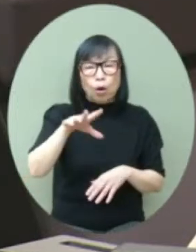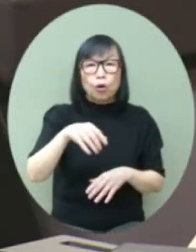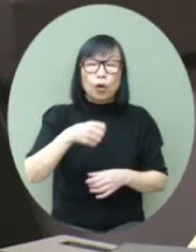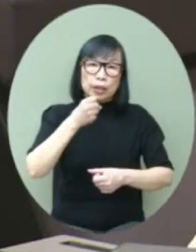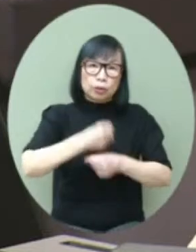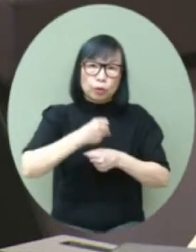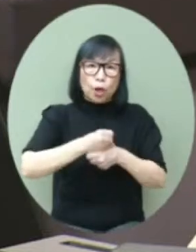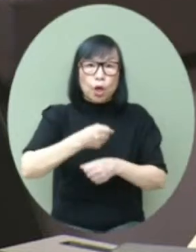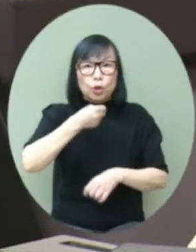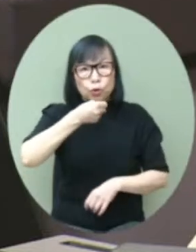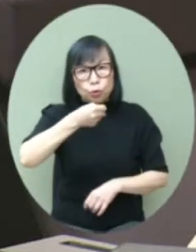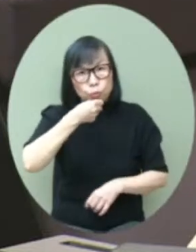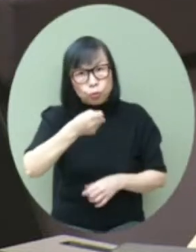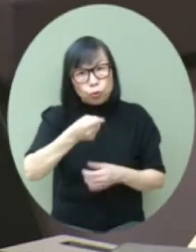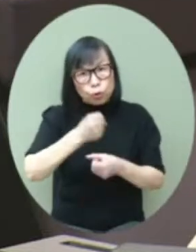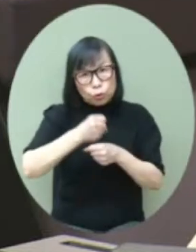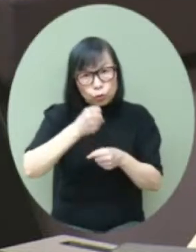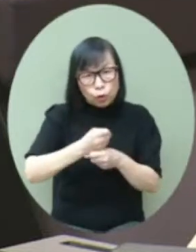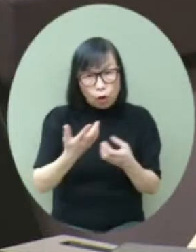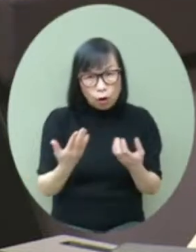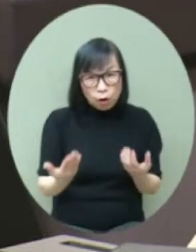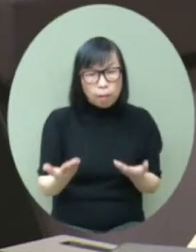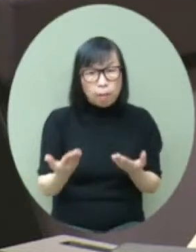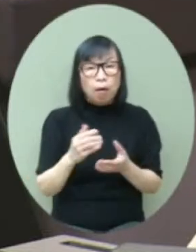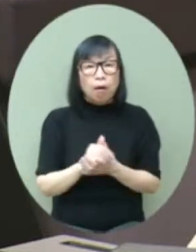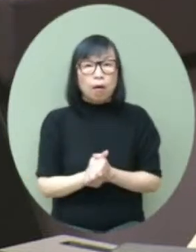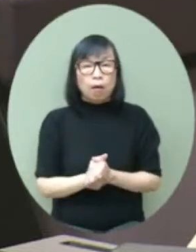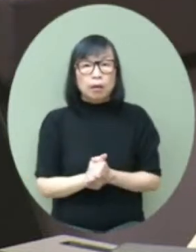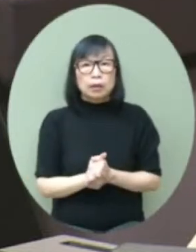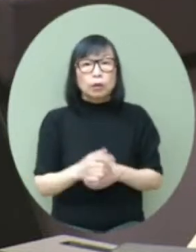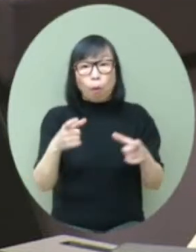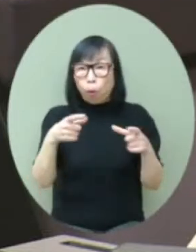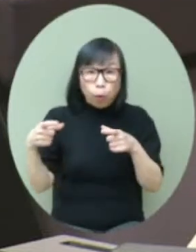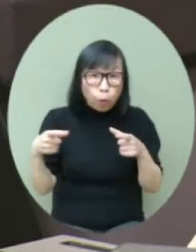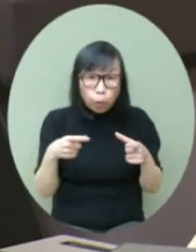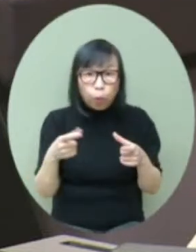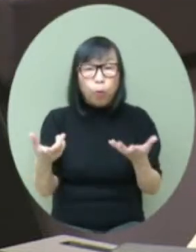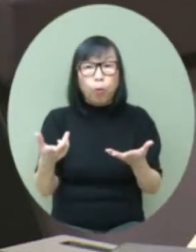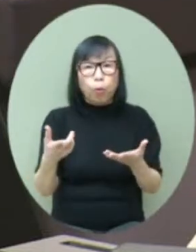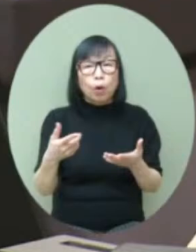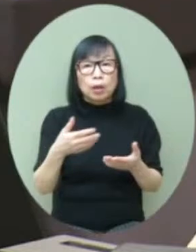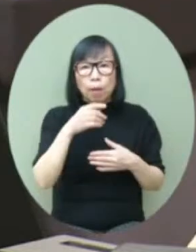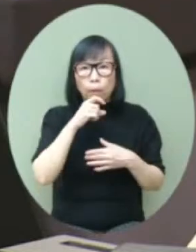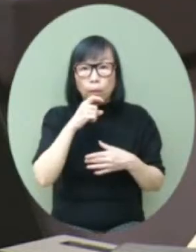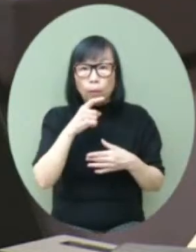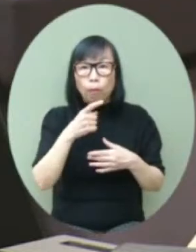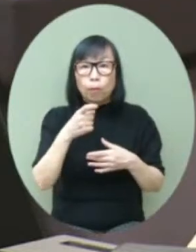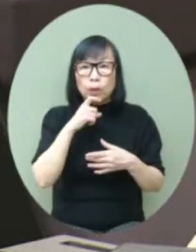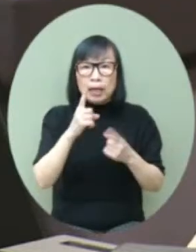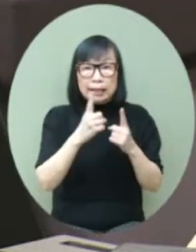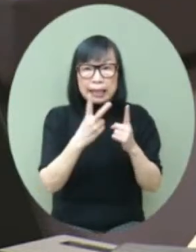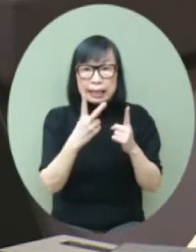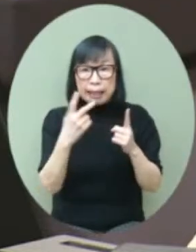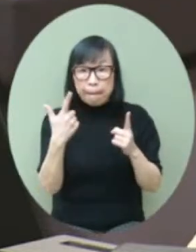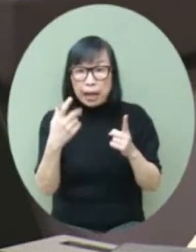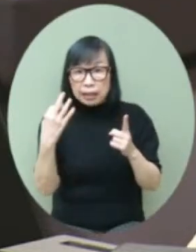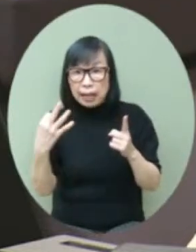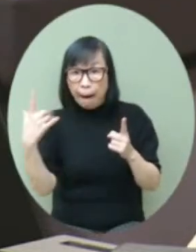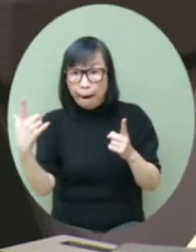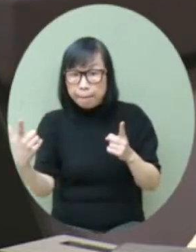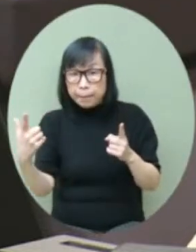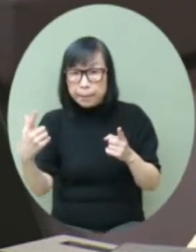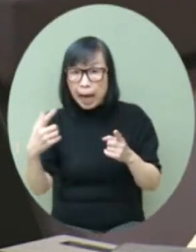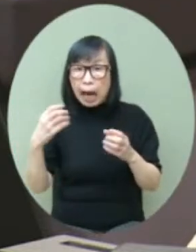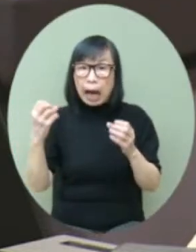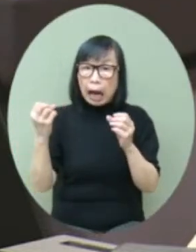was preliminarily confirmed positive, you said she was a media worker at that birthday party.